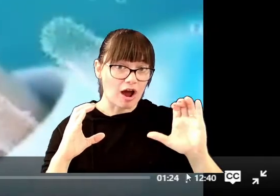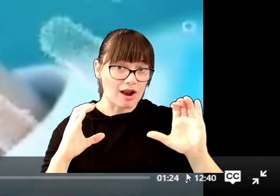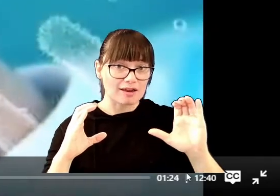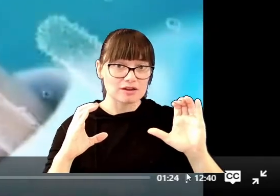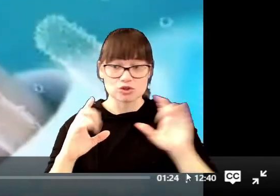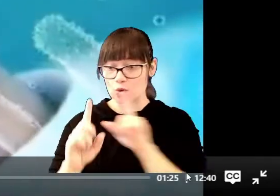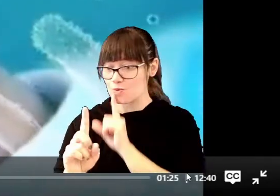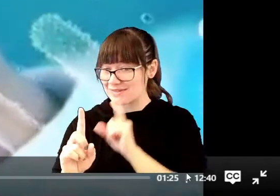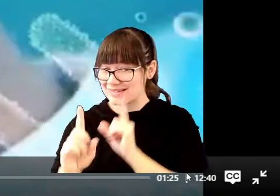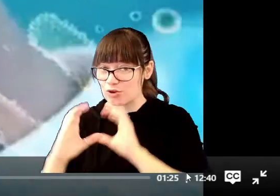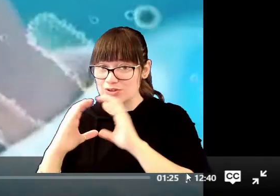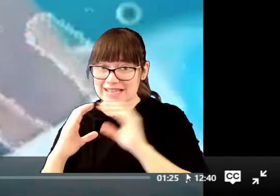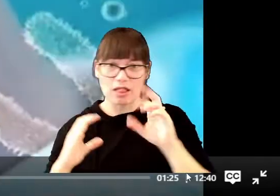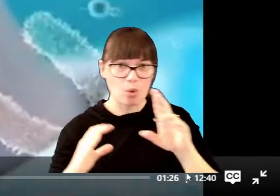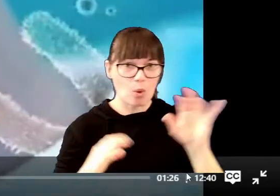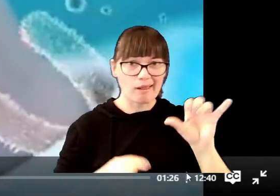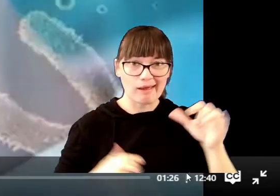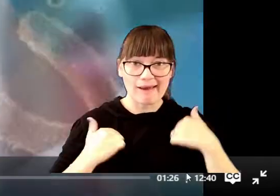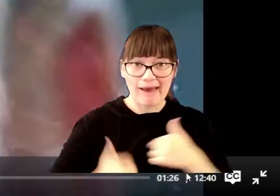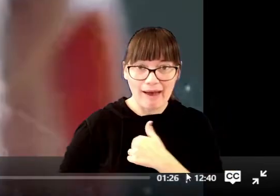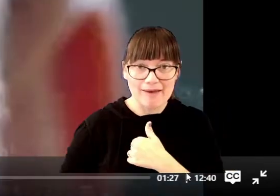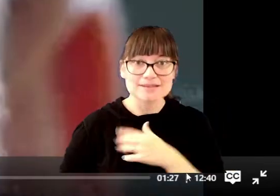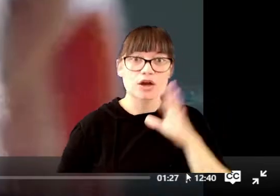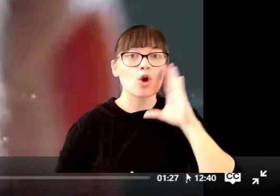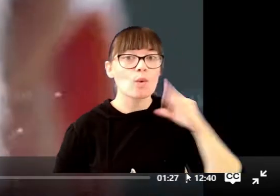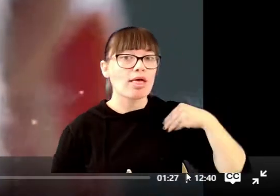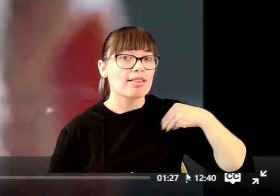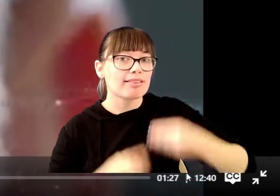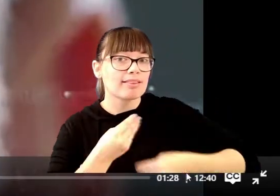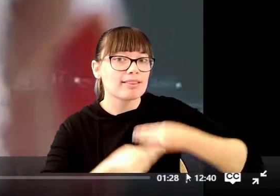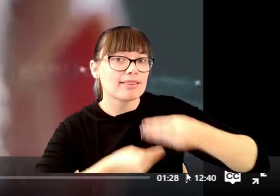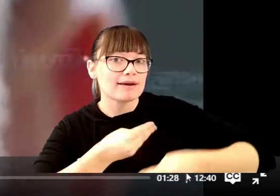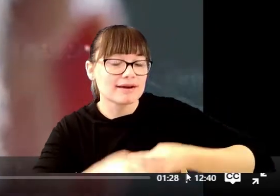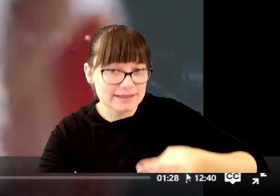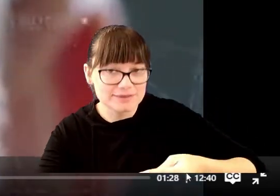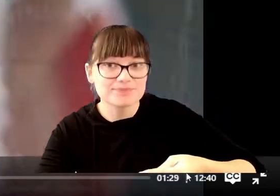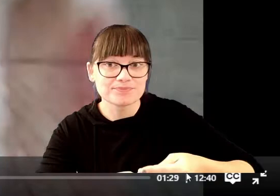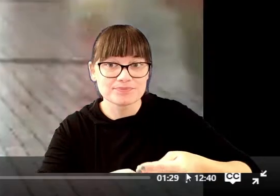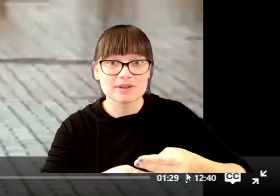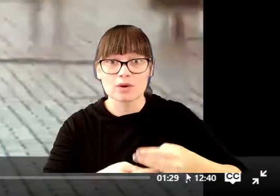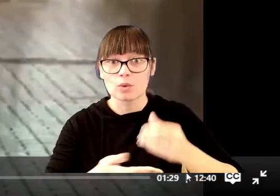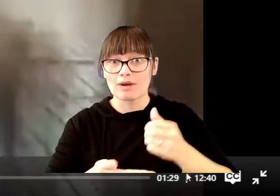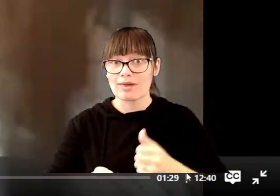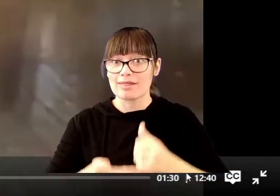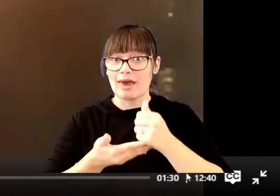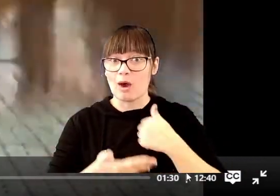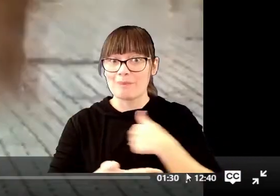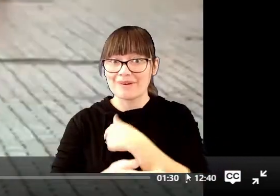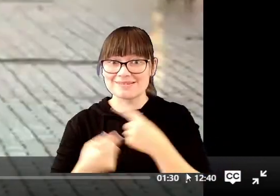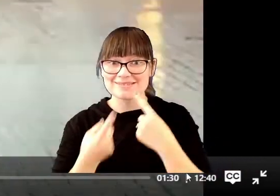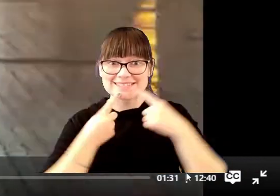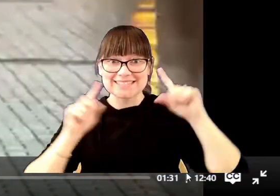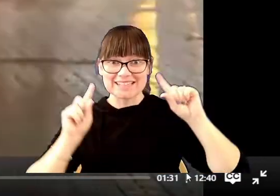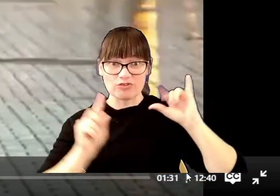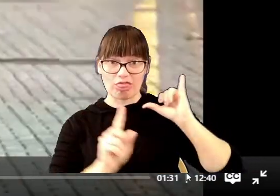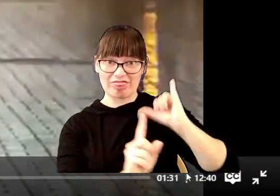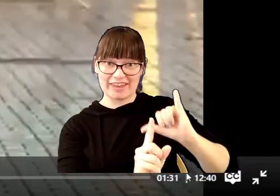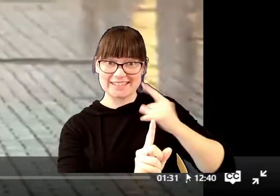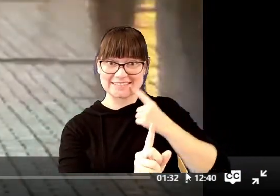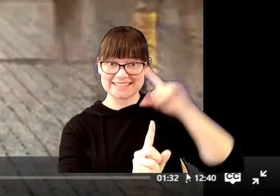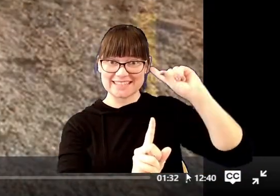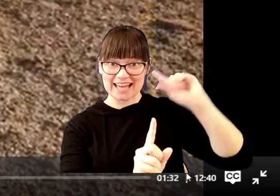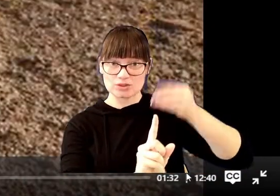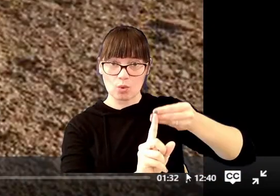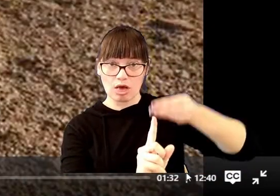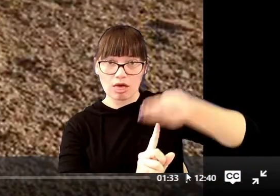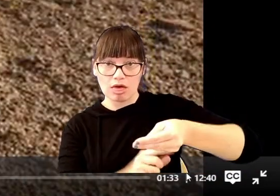able to pass on our traits. The traits that made us and helped us be successful, we're going to pass those traits on. And as I've